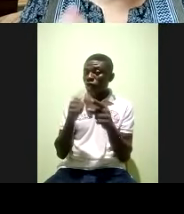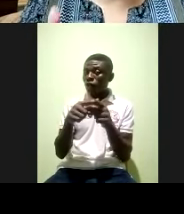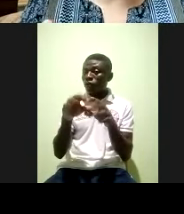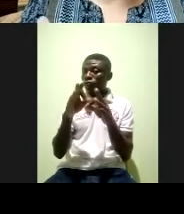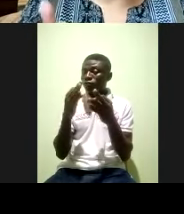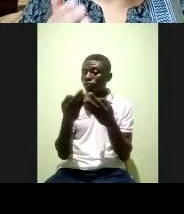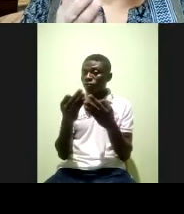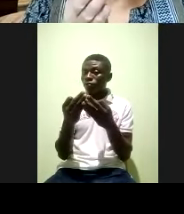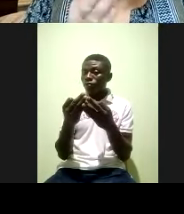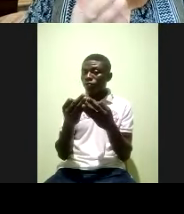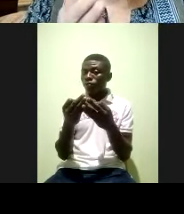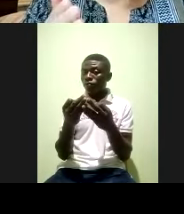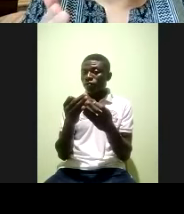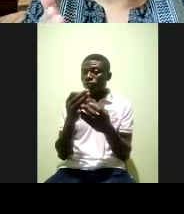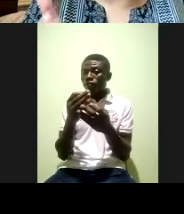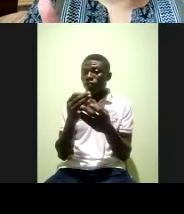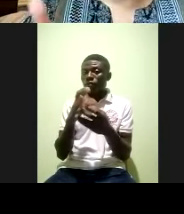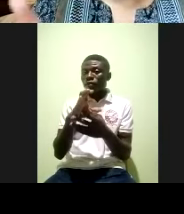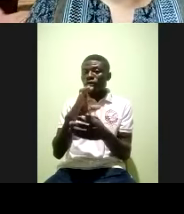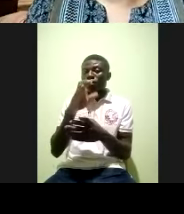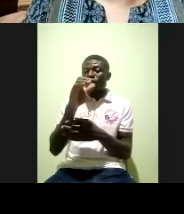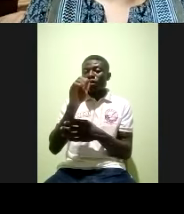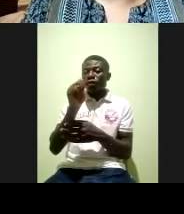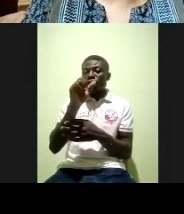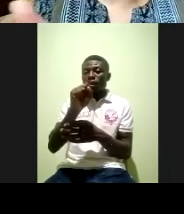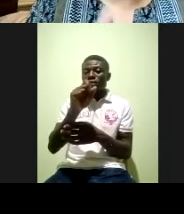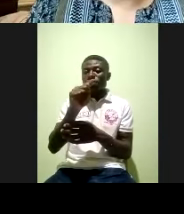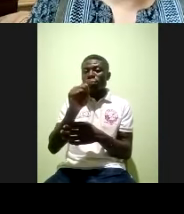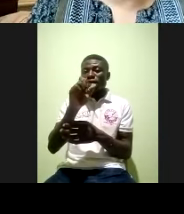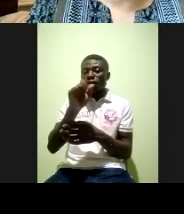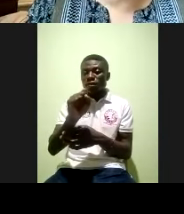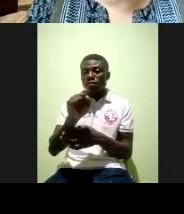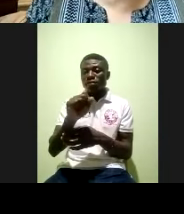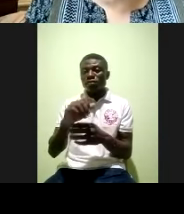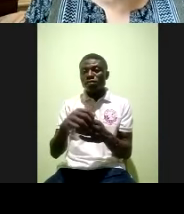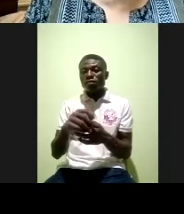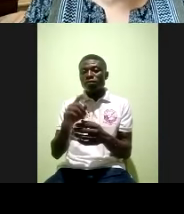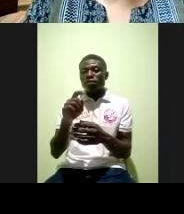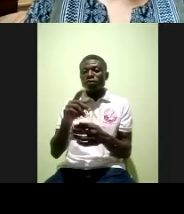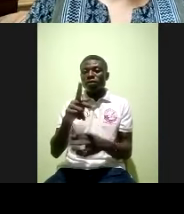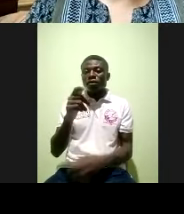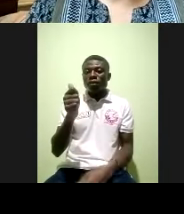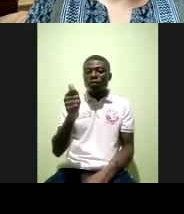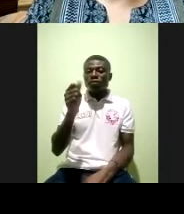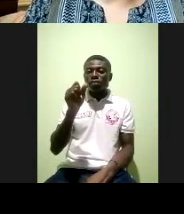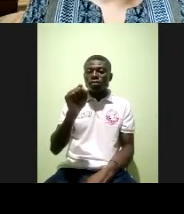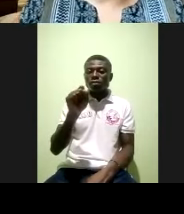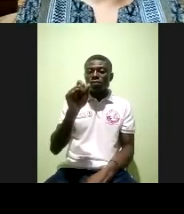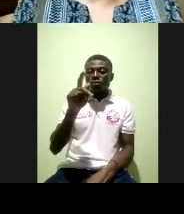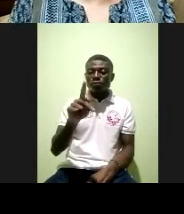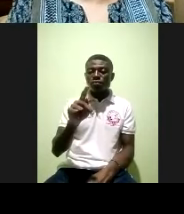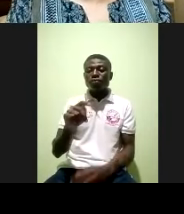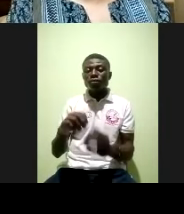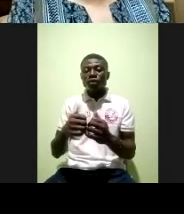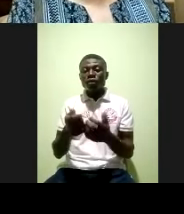substitution of letters instead of C-A-S-T as cast, they will write K-A-S-T. Phonetic spelling of